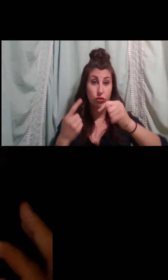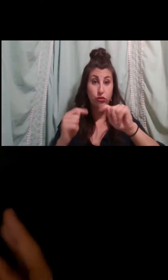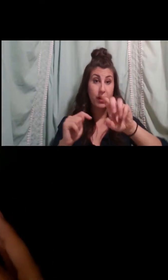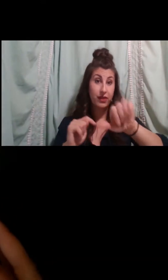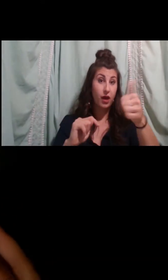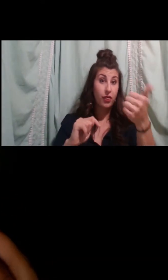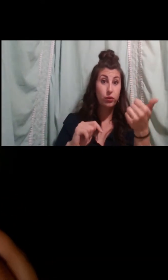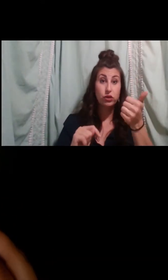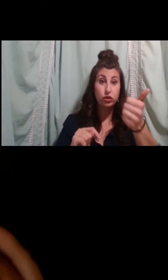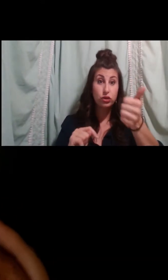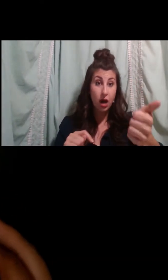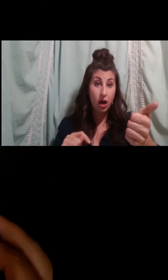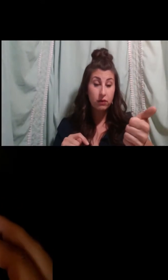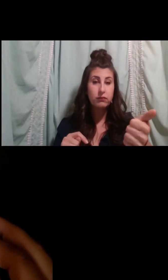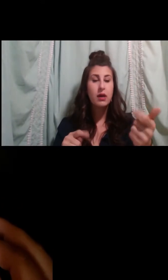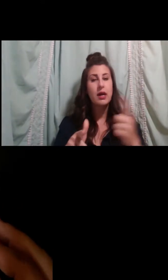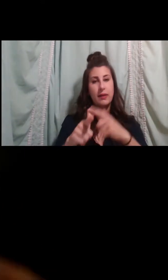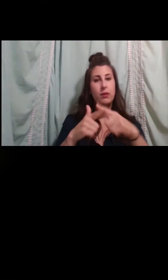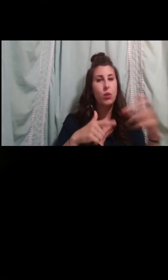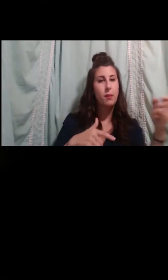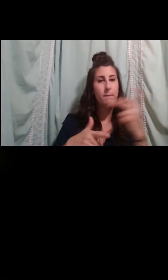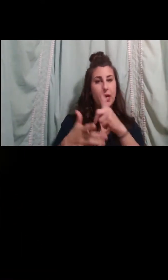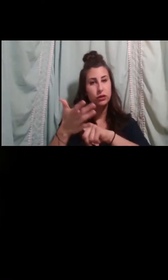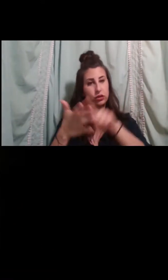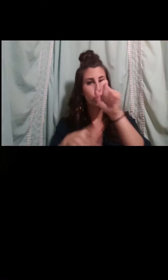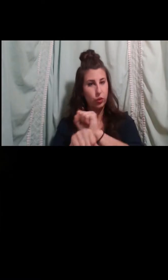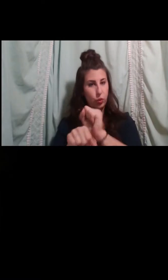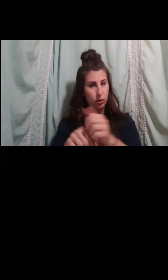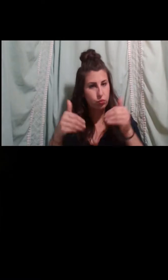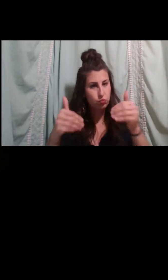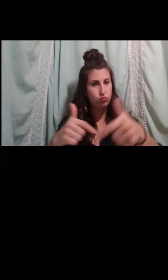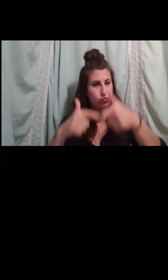come back to check your work. Go ahead and pause now.